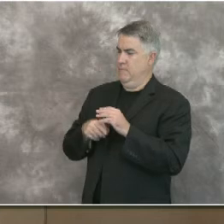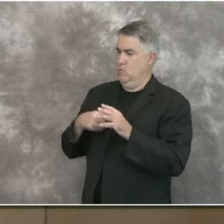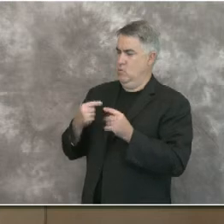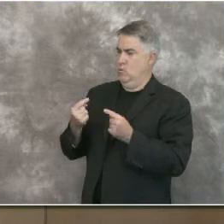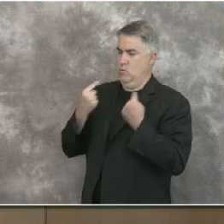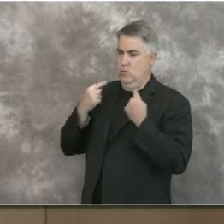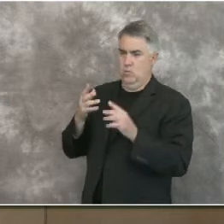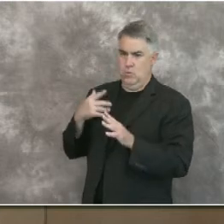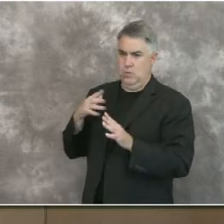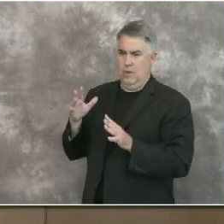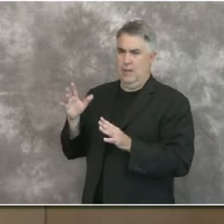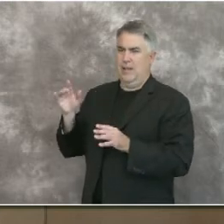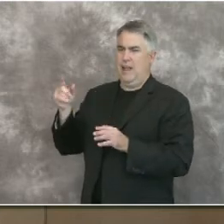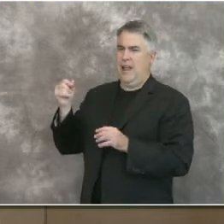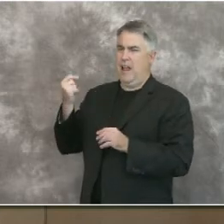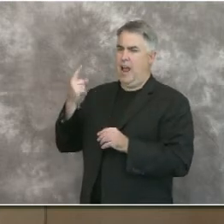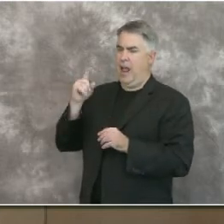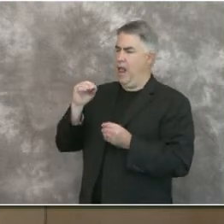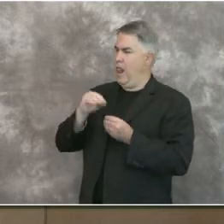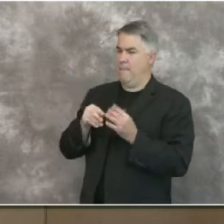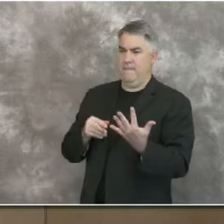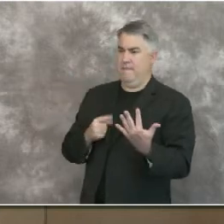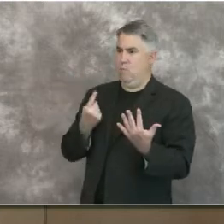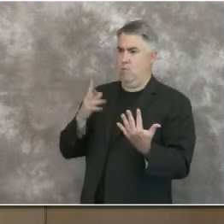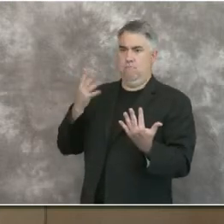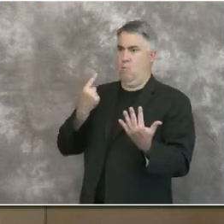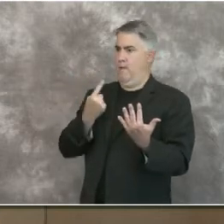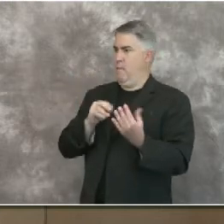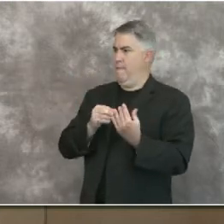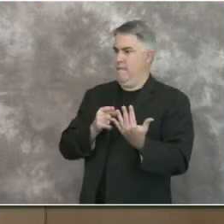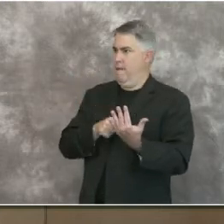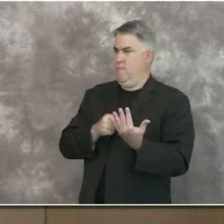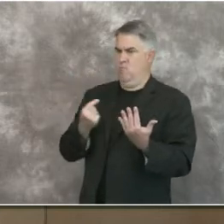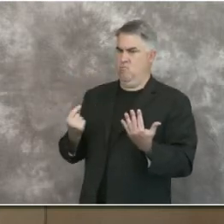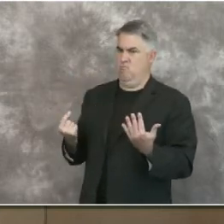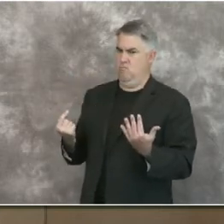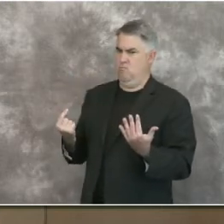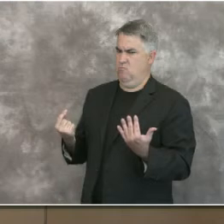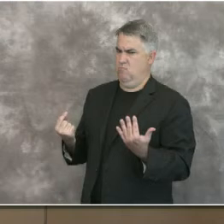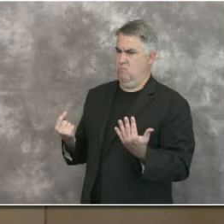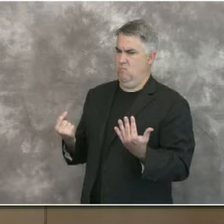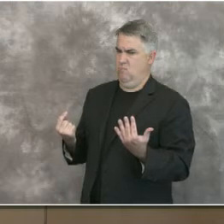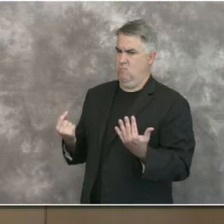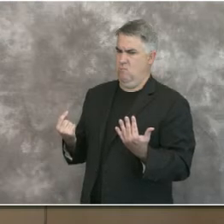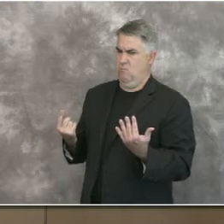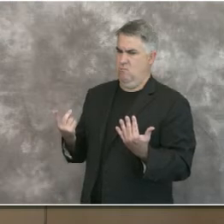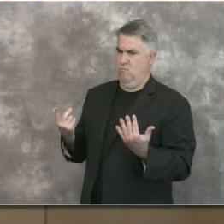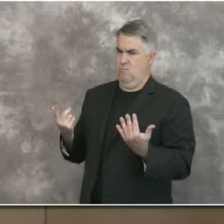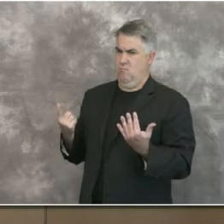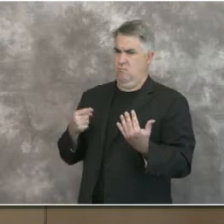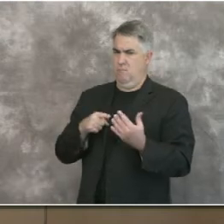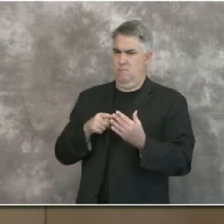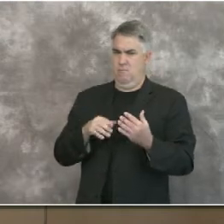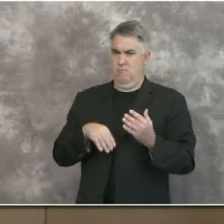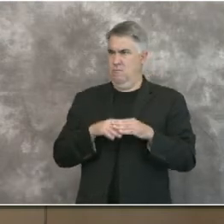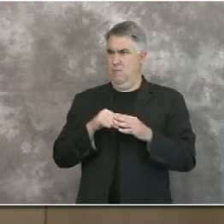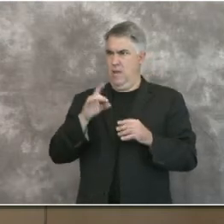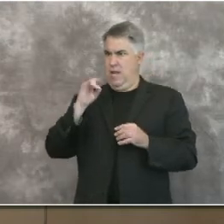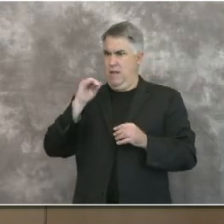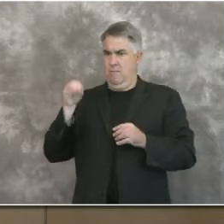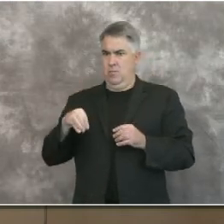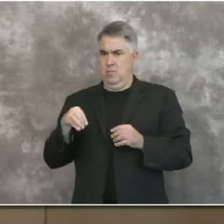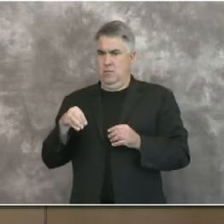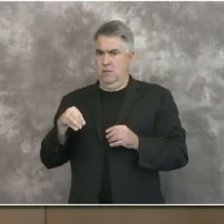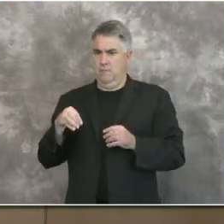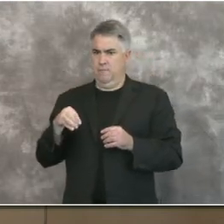only number 5, hospital capacity, approaches 80%? What if only number 5 gets set off? I